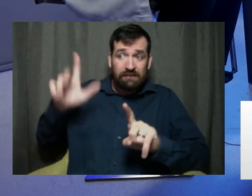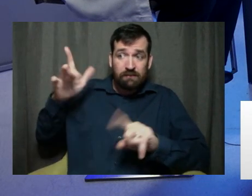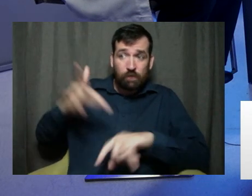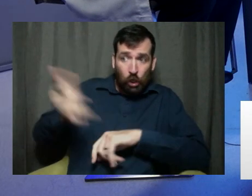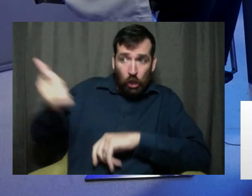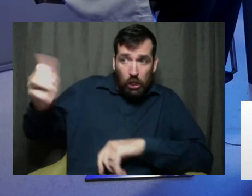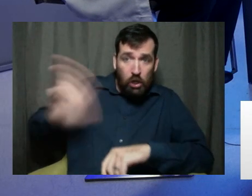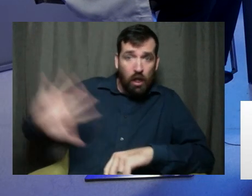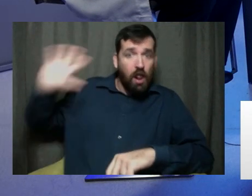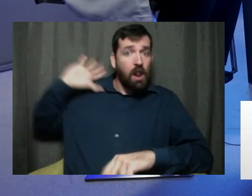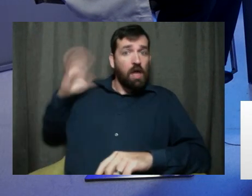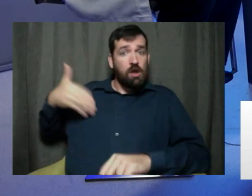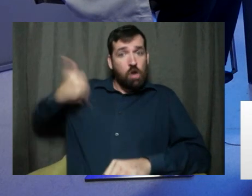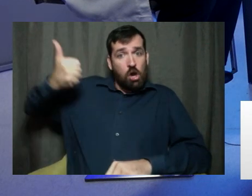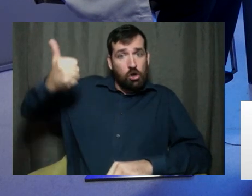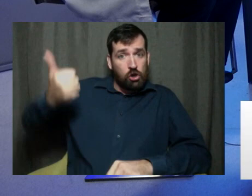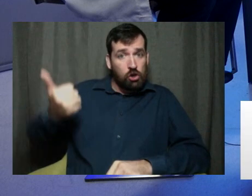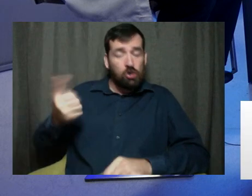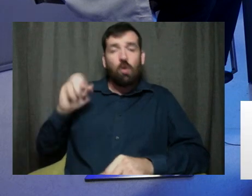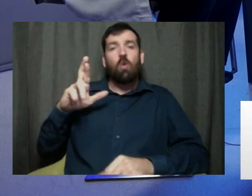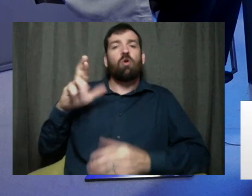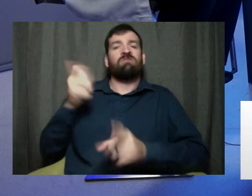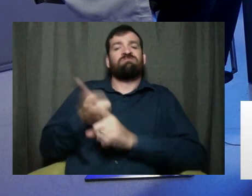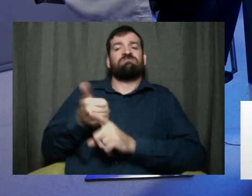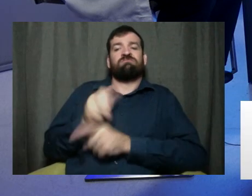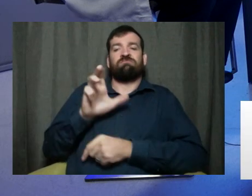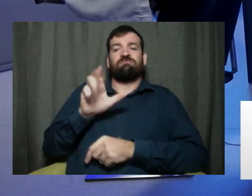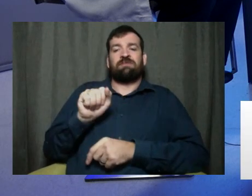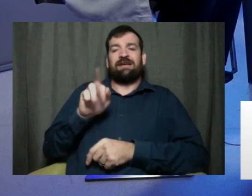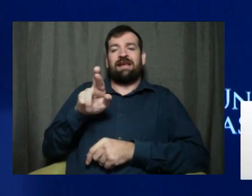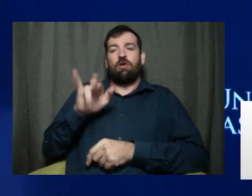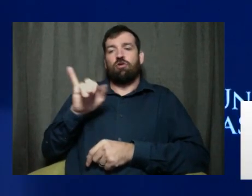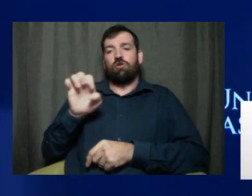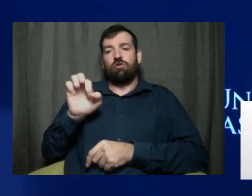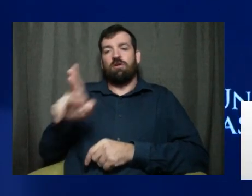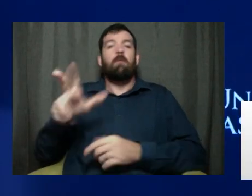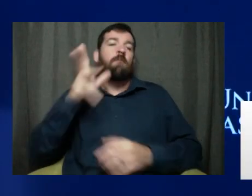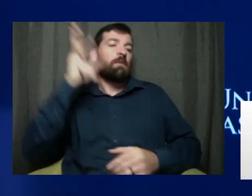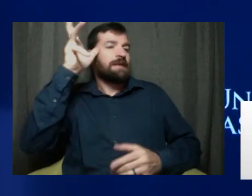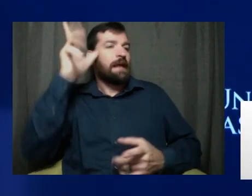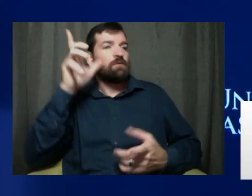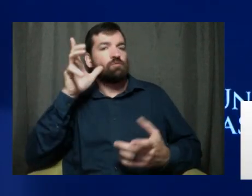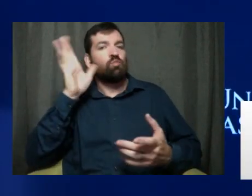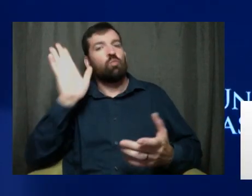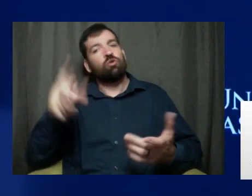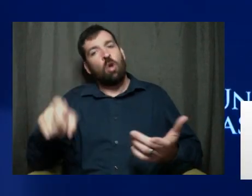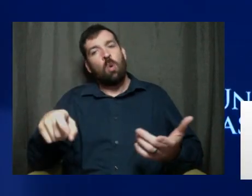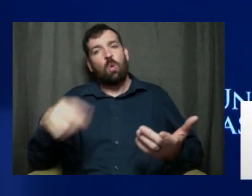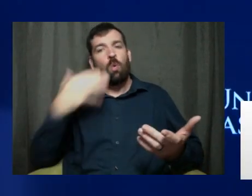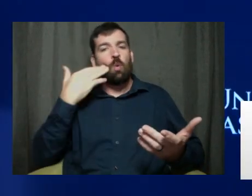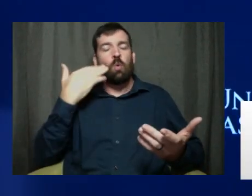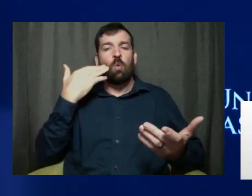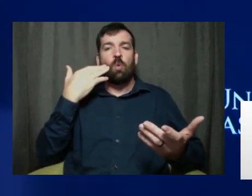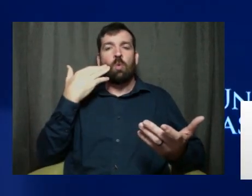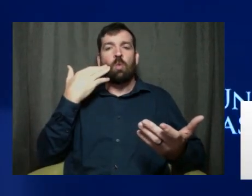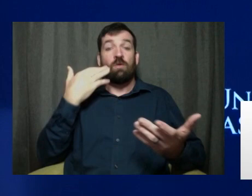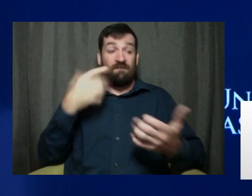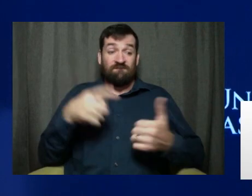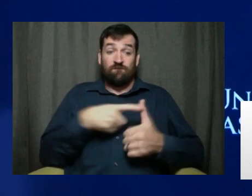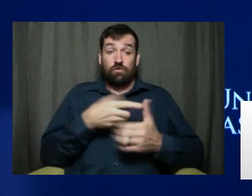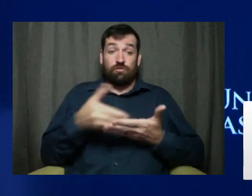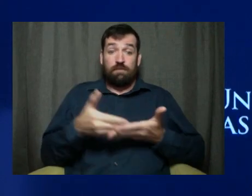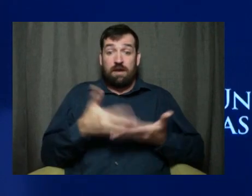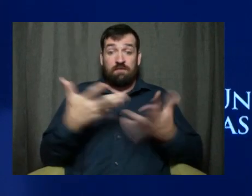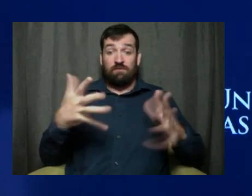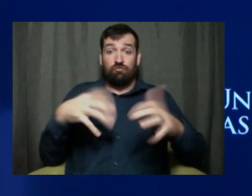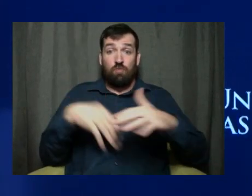have those, they're carriers? The mom and dad would have known that they were carriers after the first baby was born.